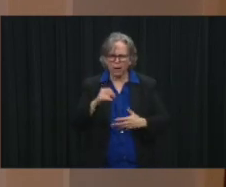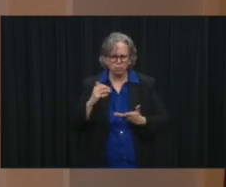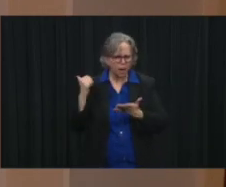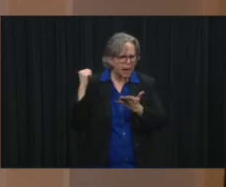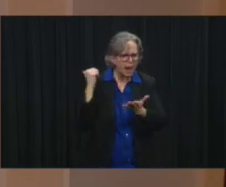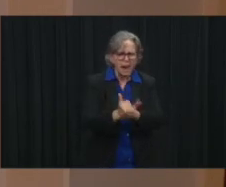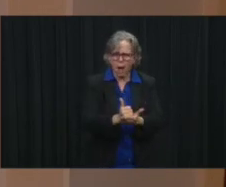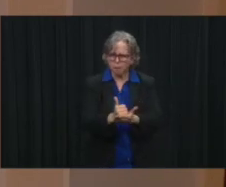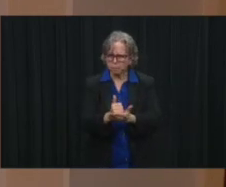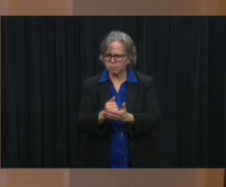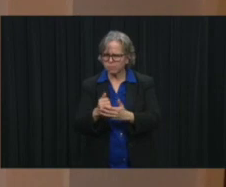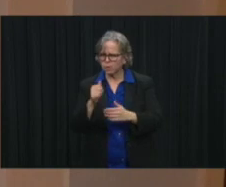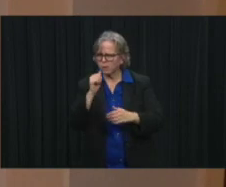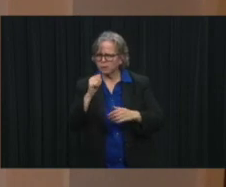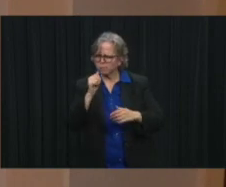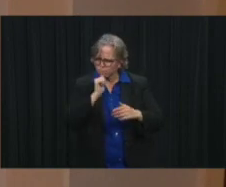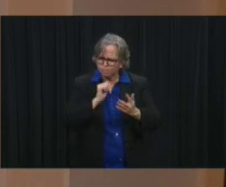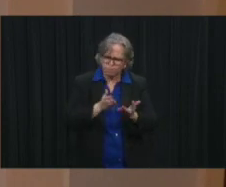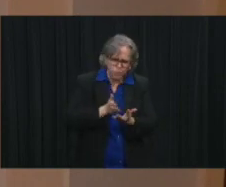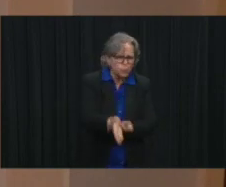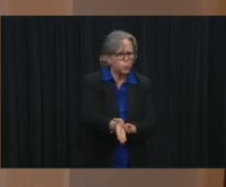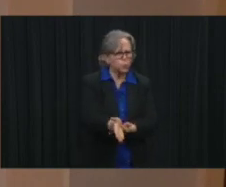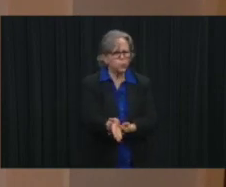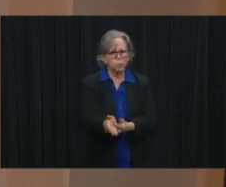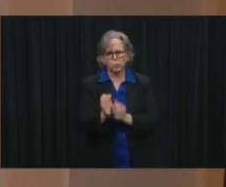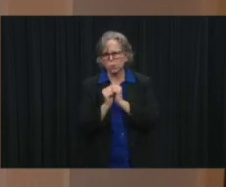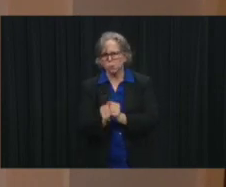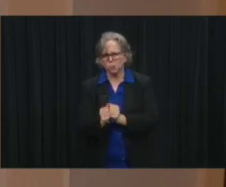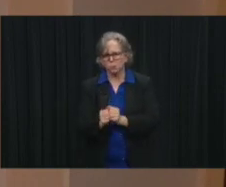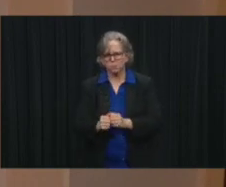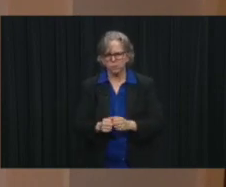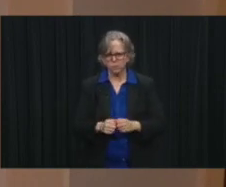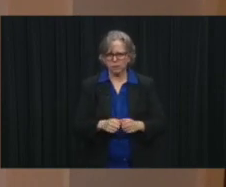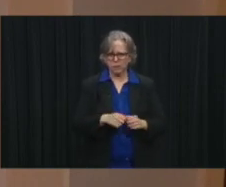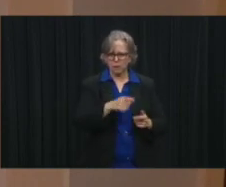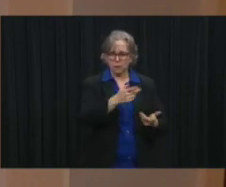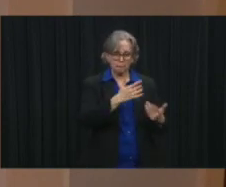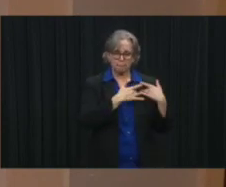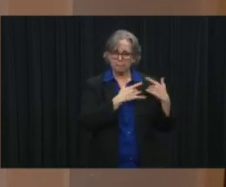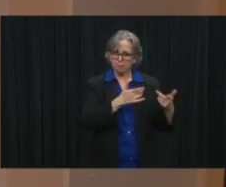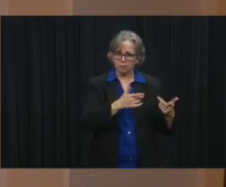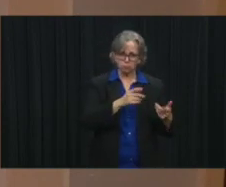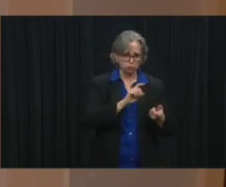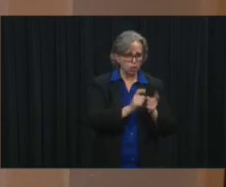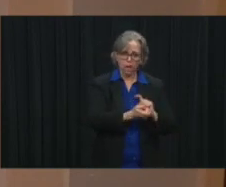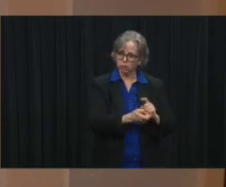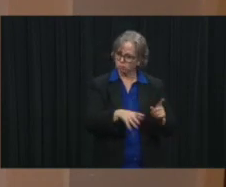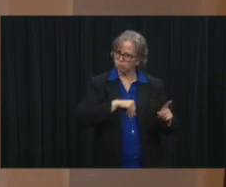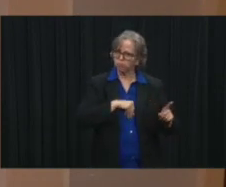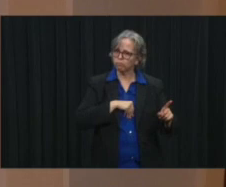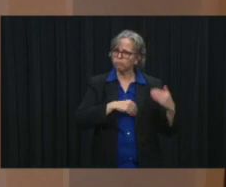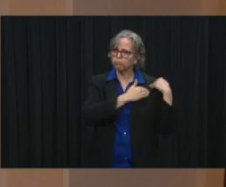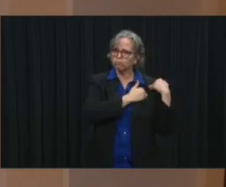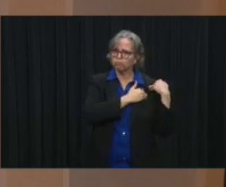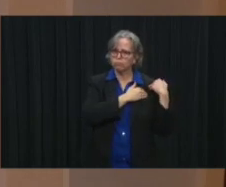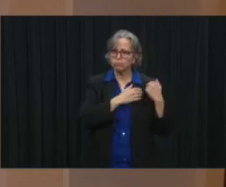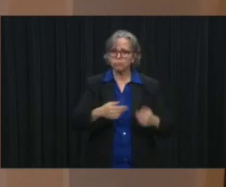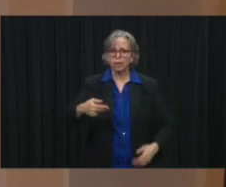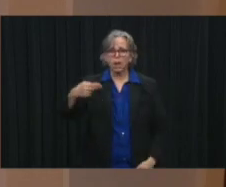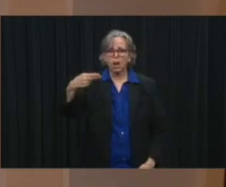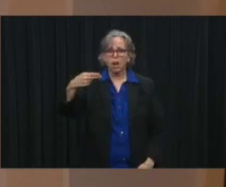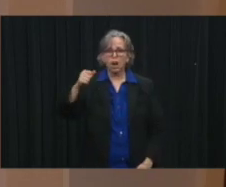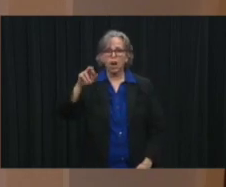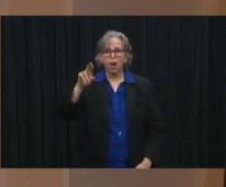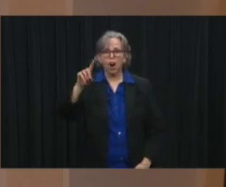this, changing in some cases what they do. Hardy Diagnostics in Springboro is building